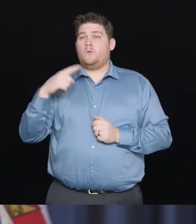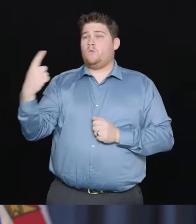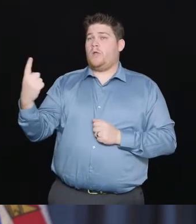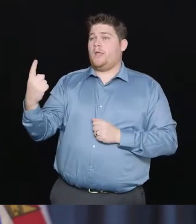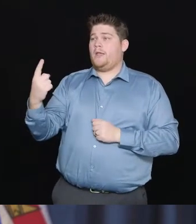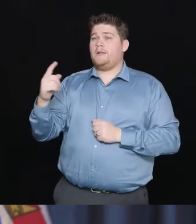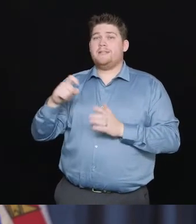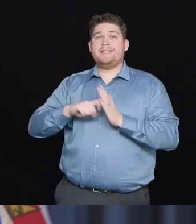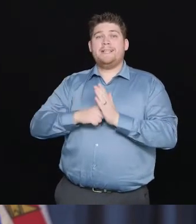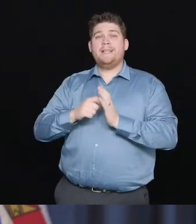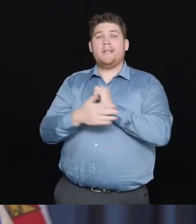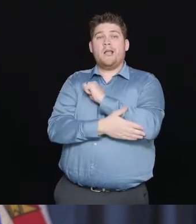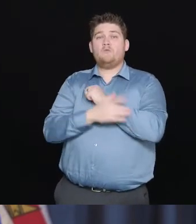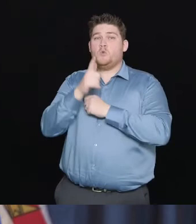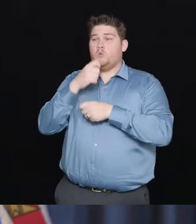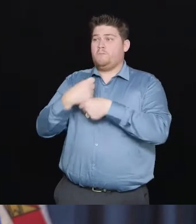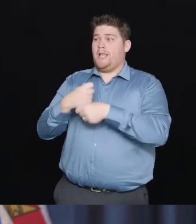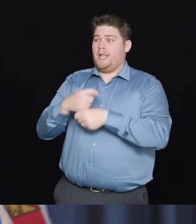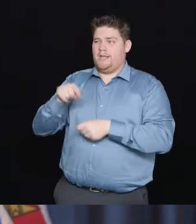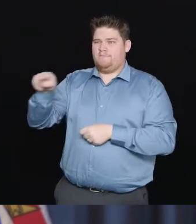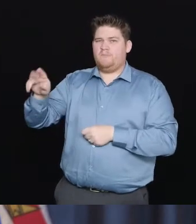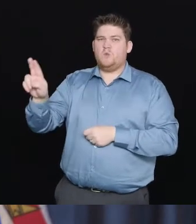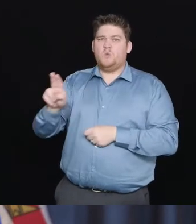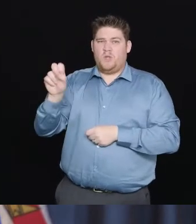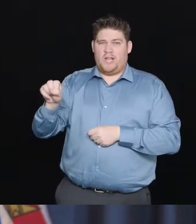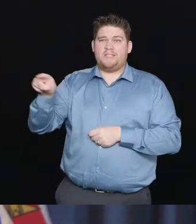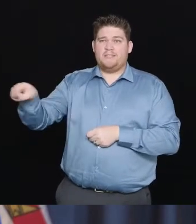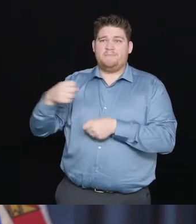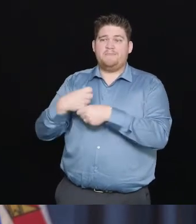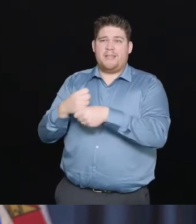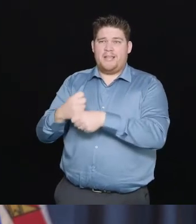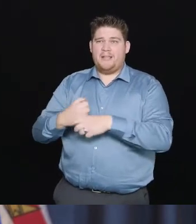American television, and China, which has gone through